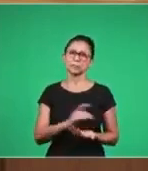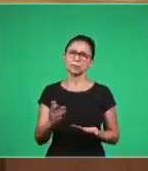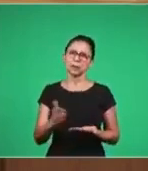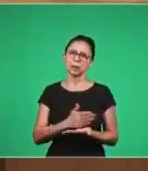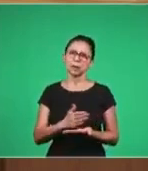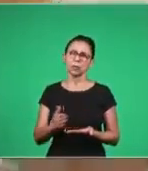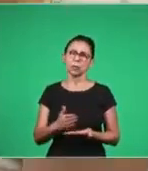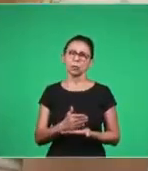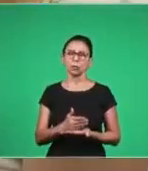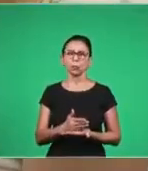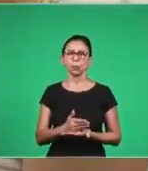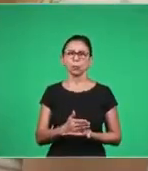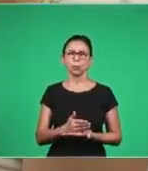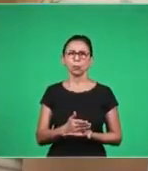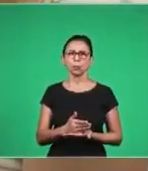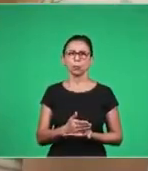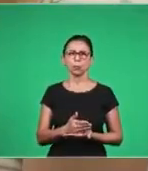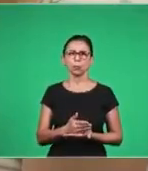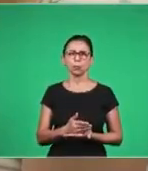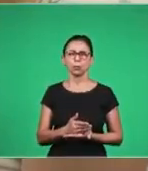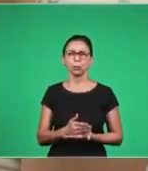and they are some of the members